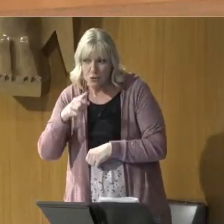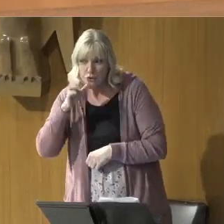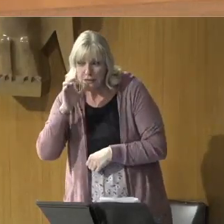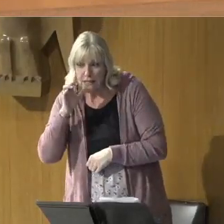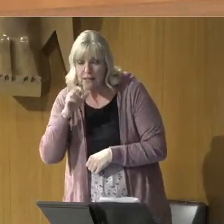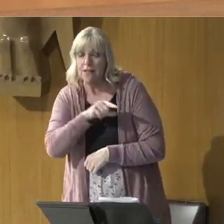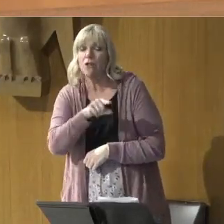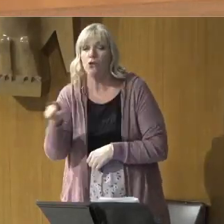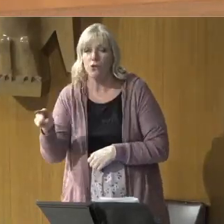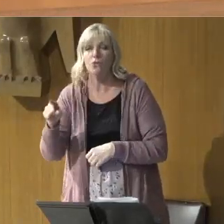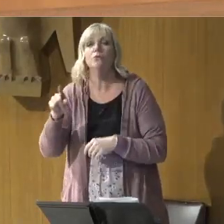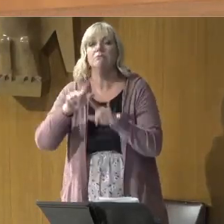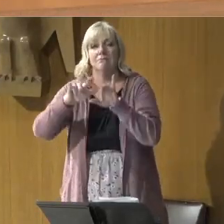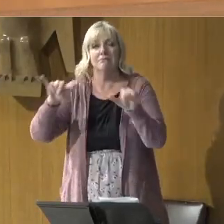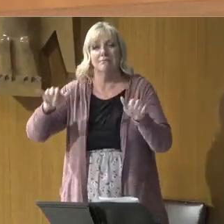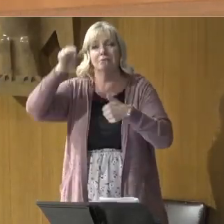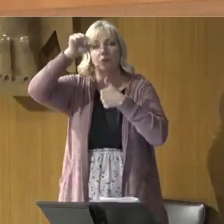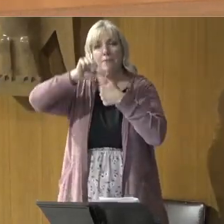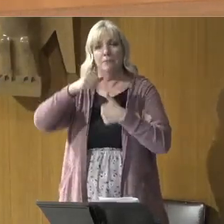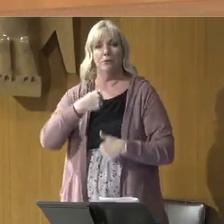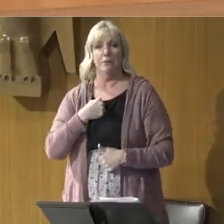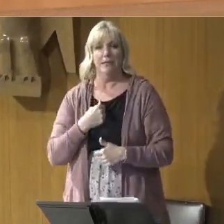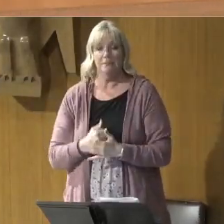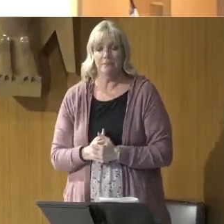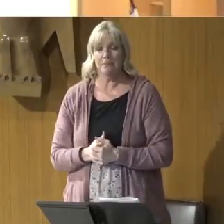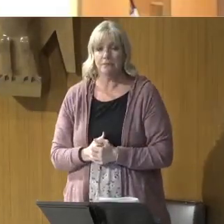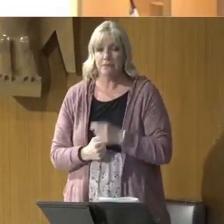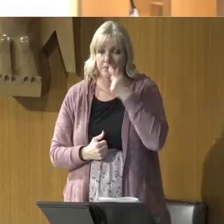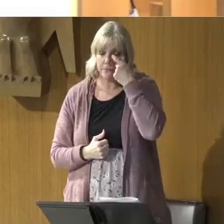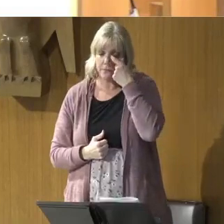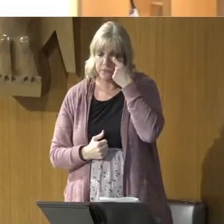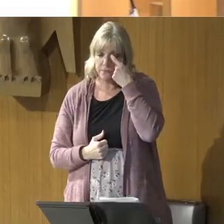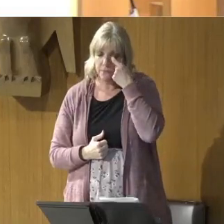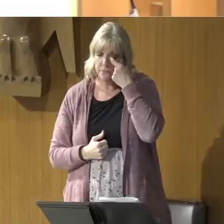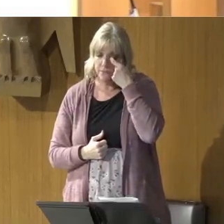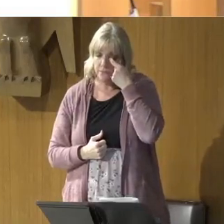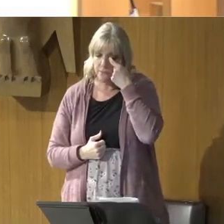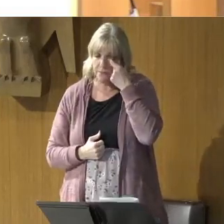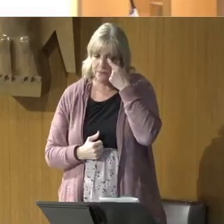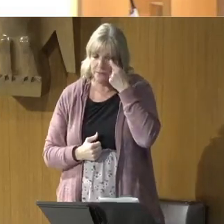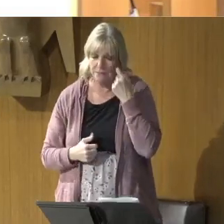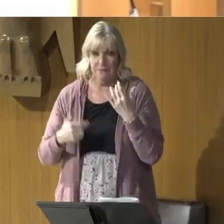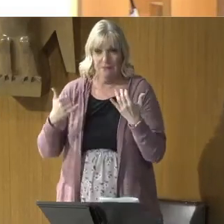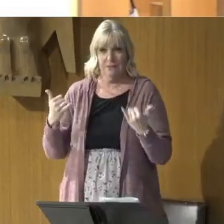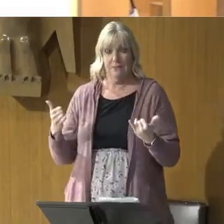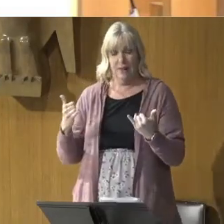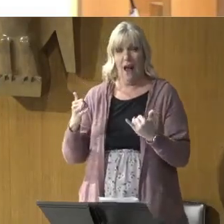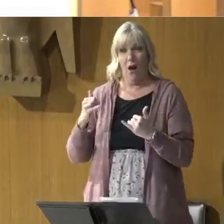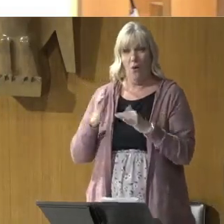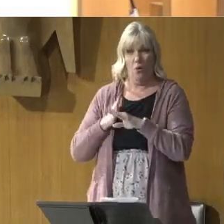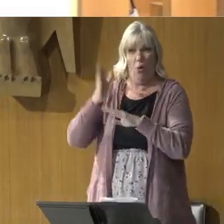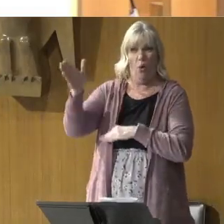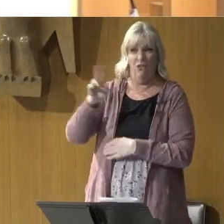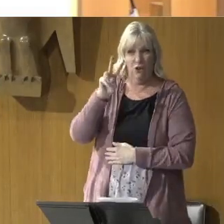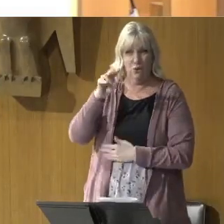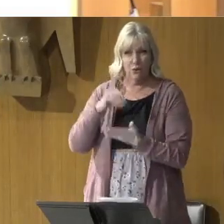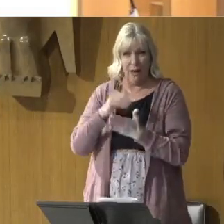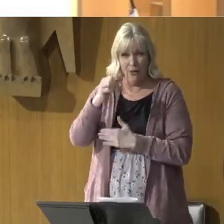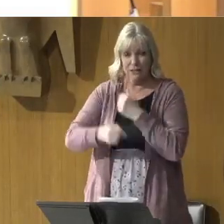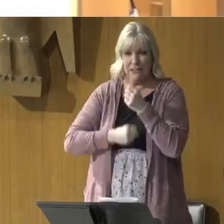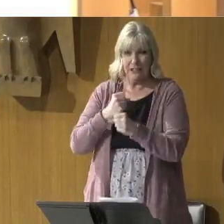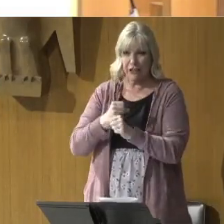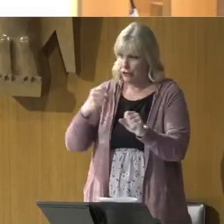in remembrance of Me. And so for the past 2,000 years, Christians all over the world